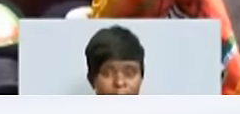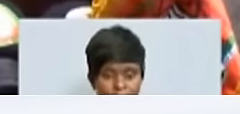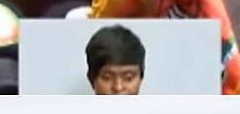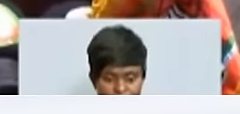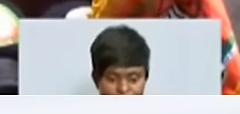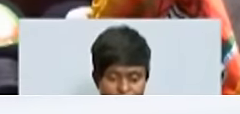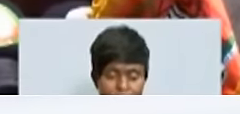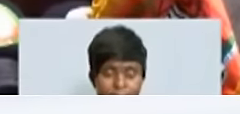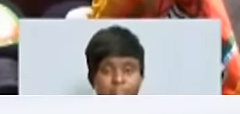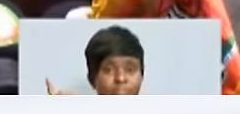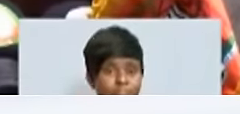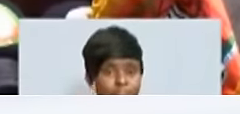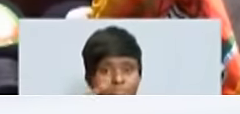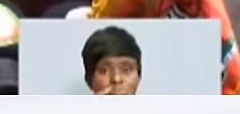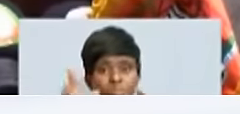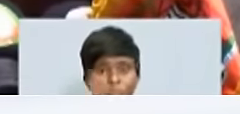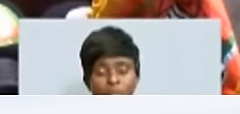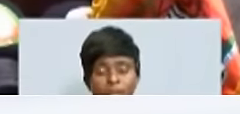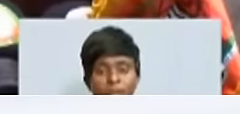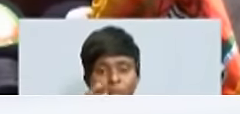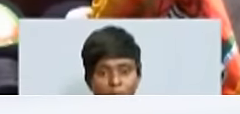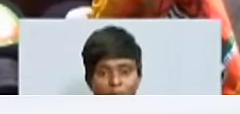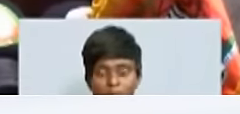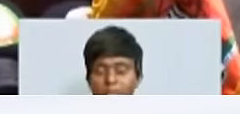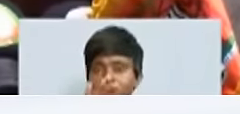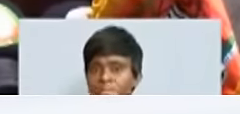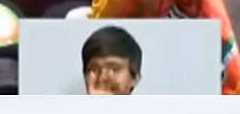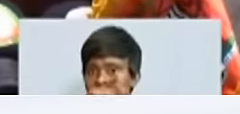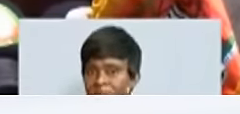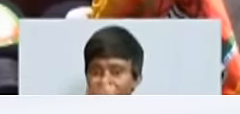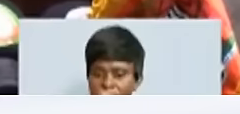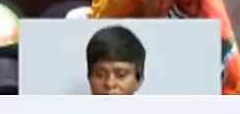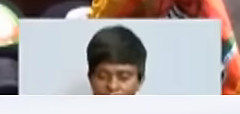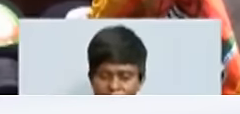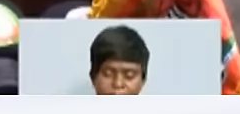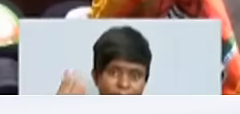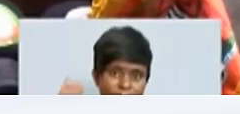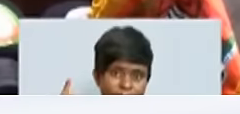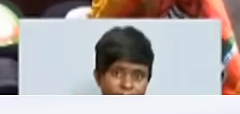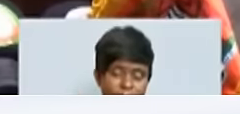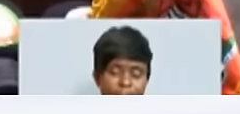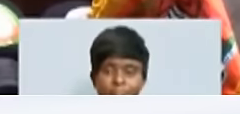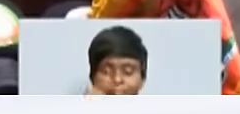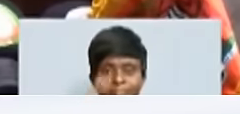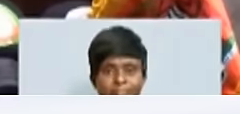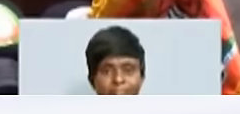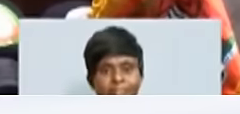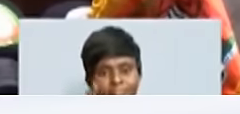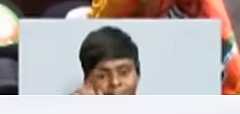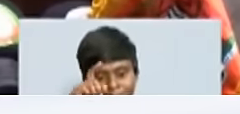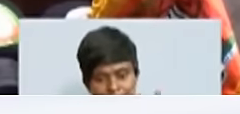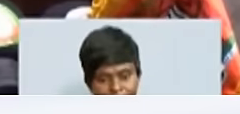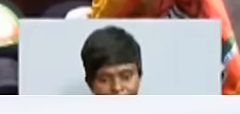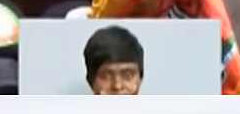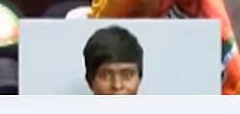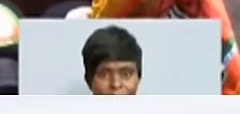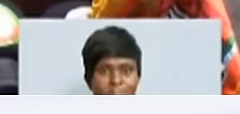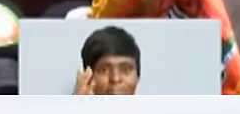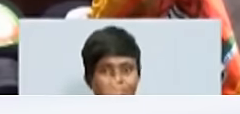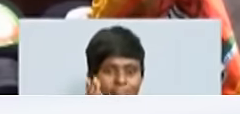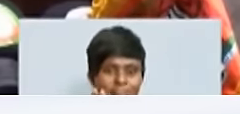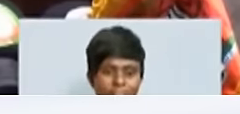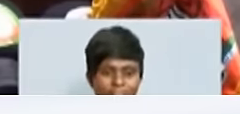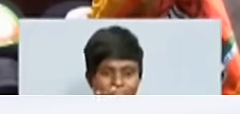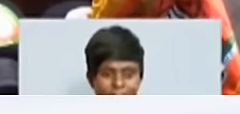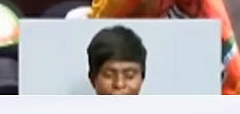House heard our pronouncement in Chipata just a few days ago to pull down duties and taxes